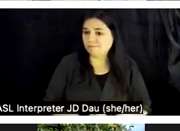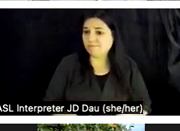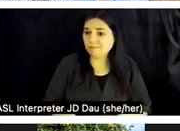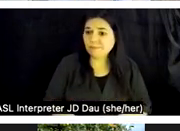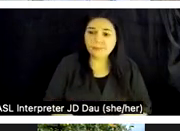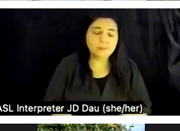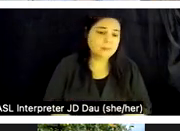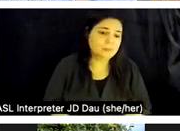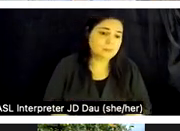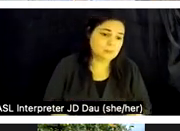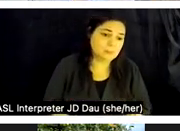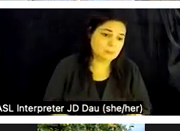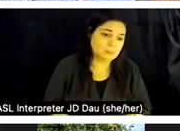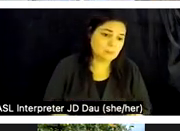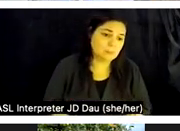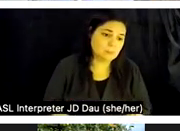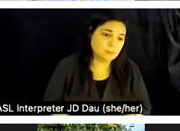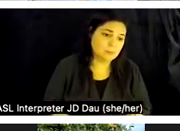So